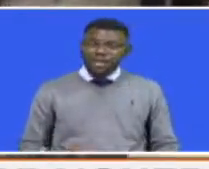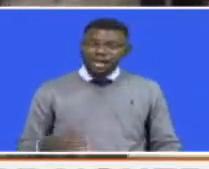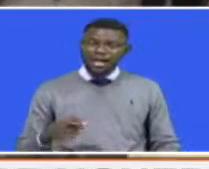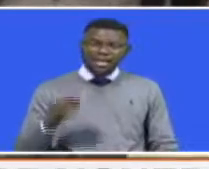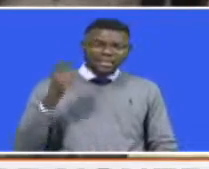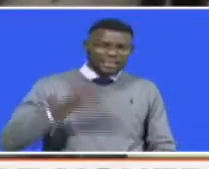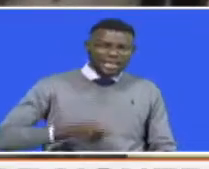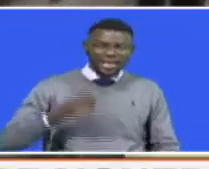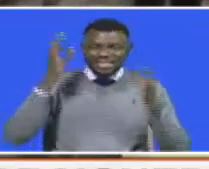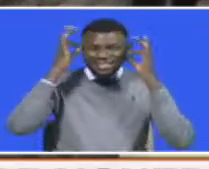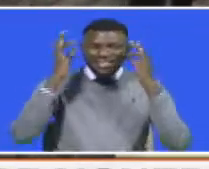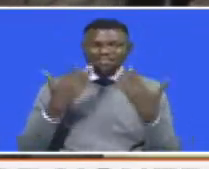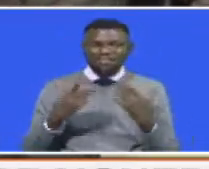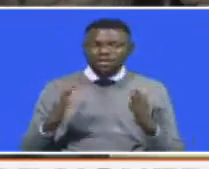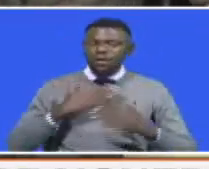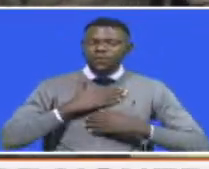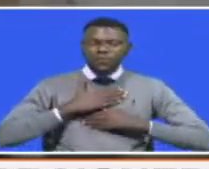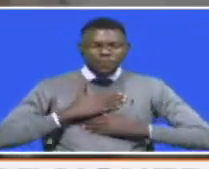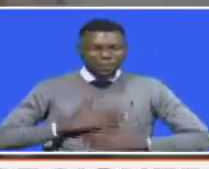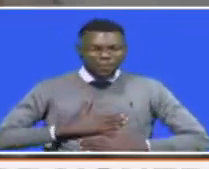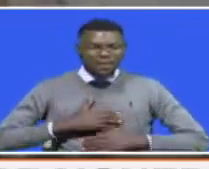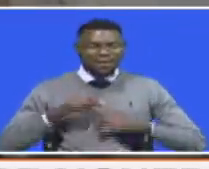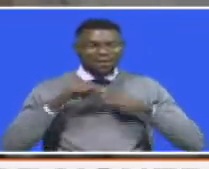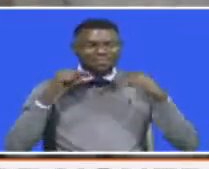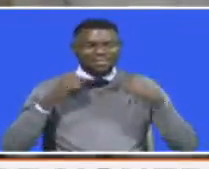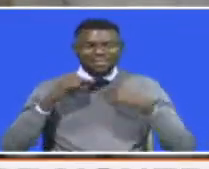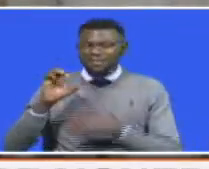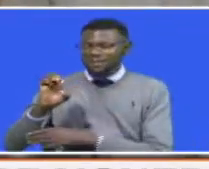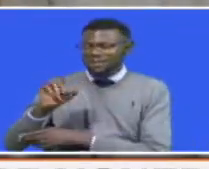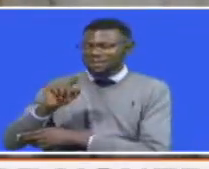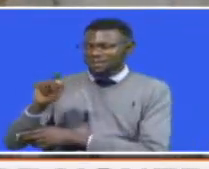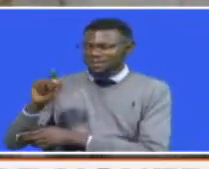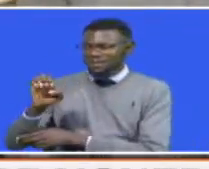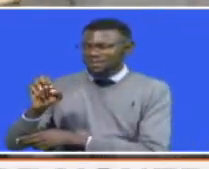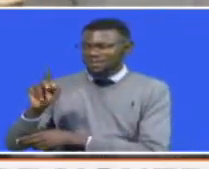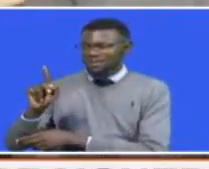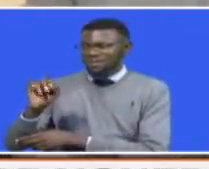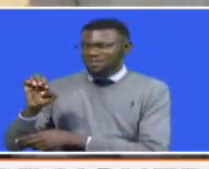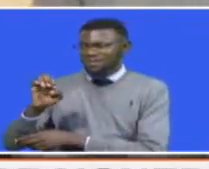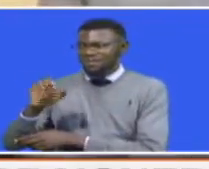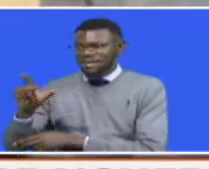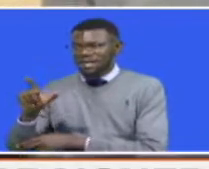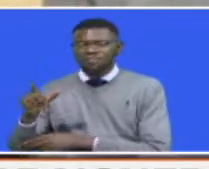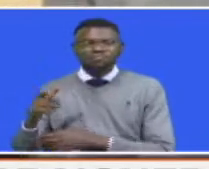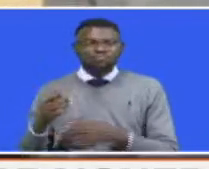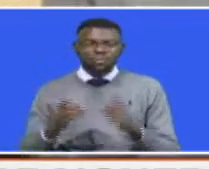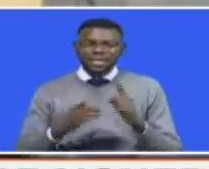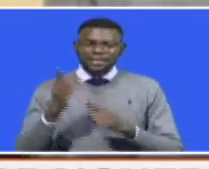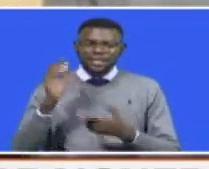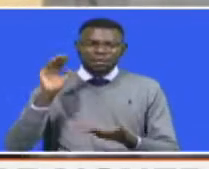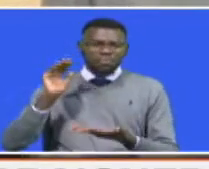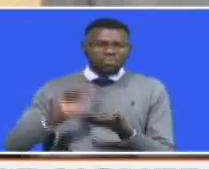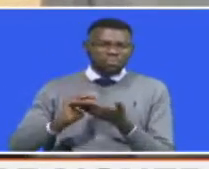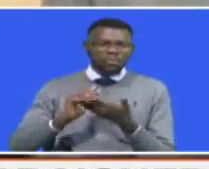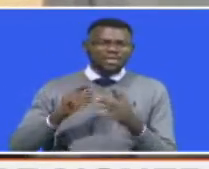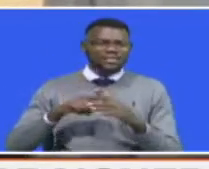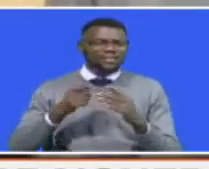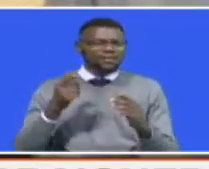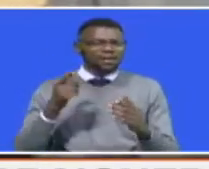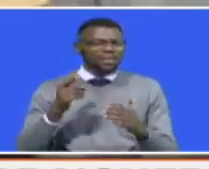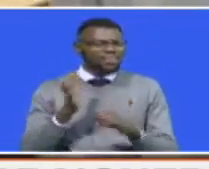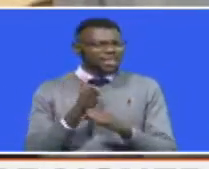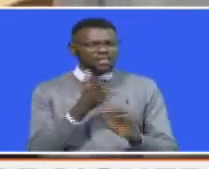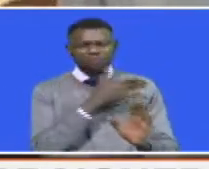the ruling, it was a reprieve for Pastor Ezekiel, as the 7 days given were backdated to Thursday last week when he